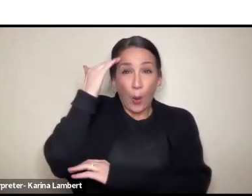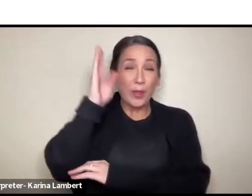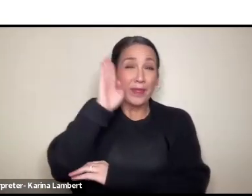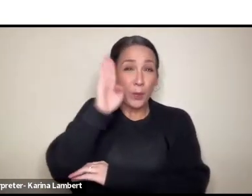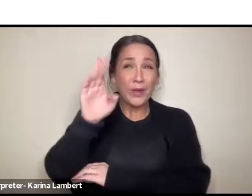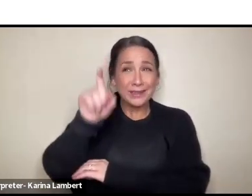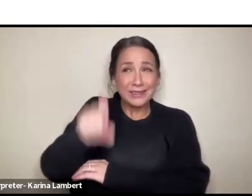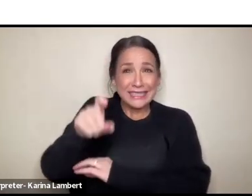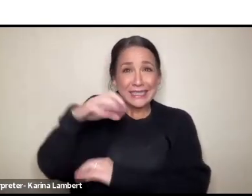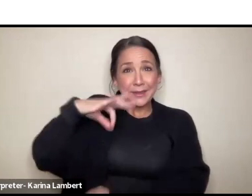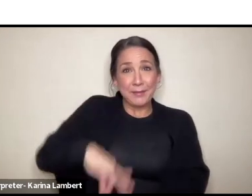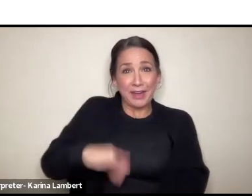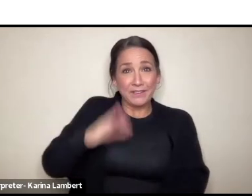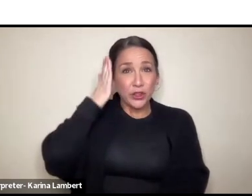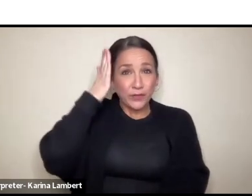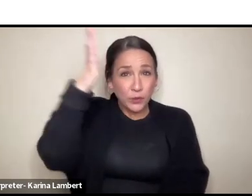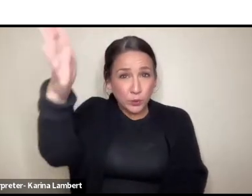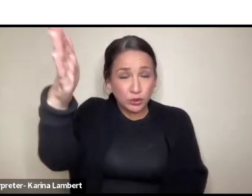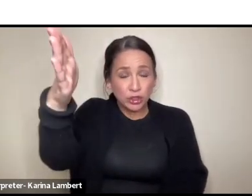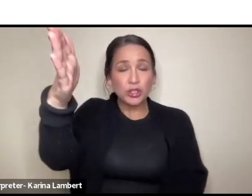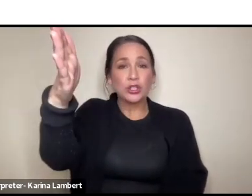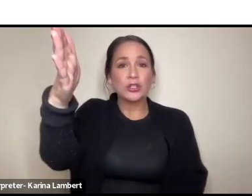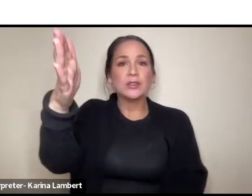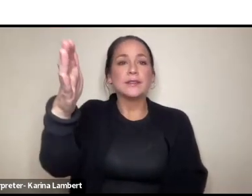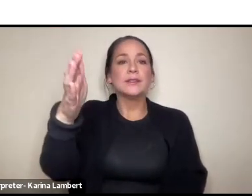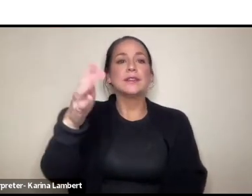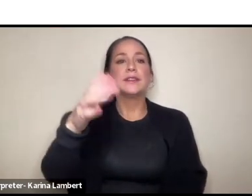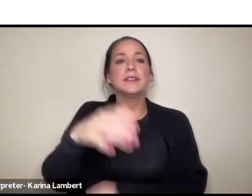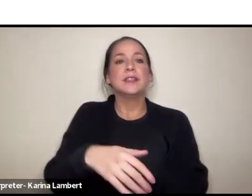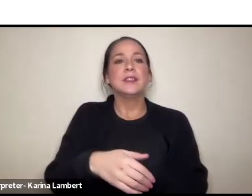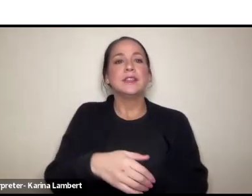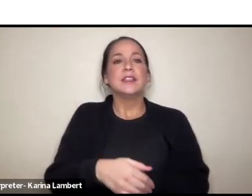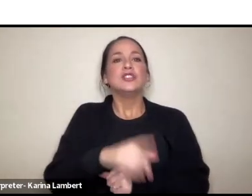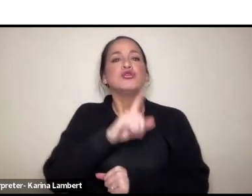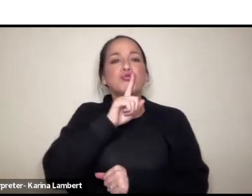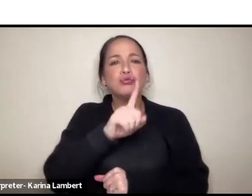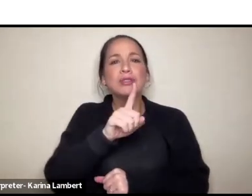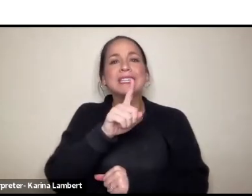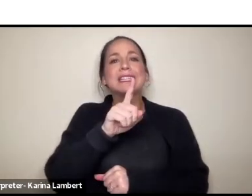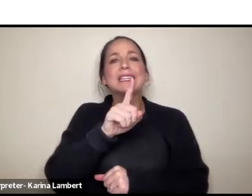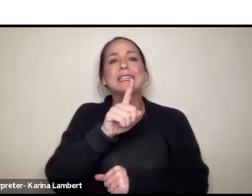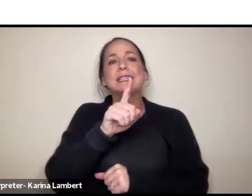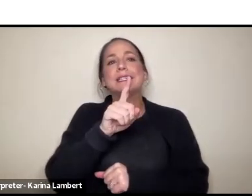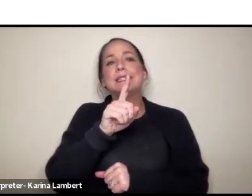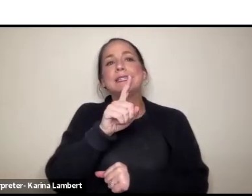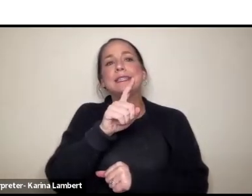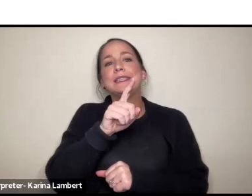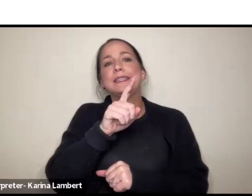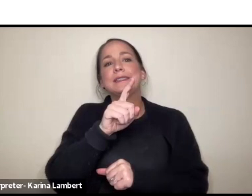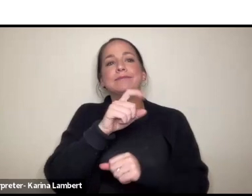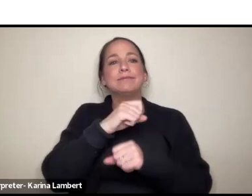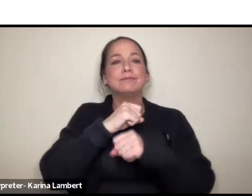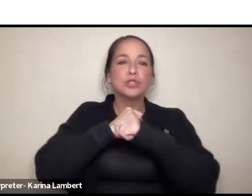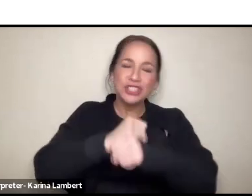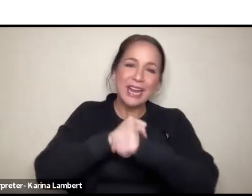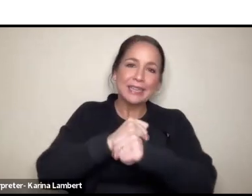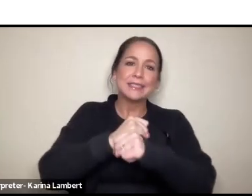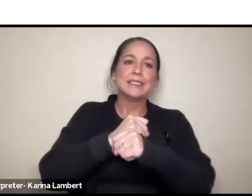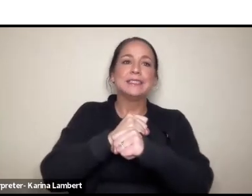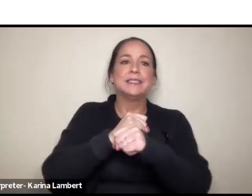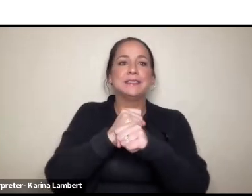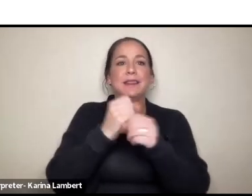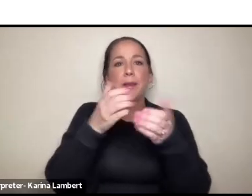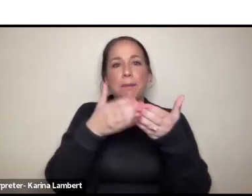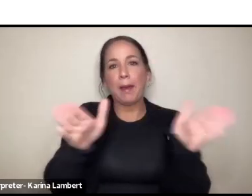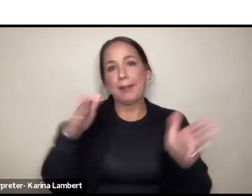future, it really is about protecting those much needed public benefits,